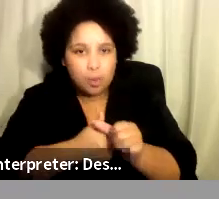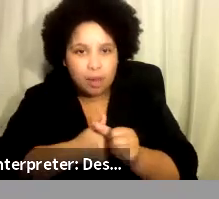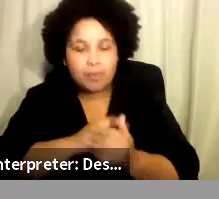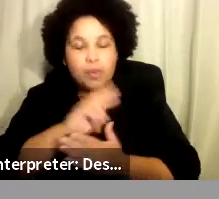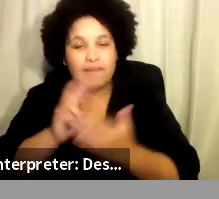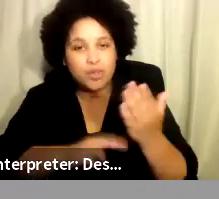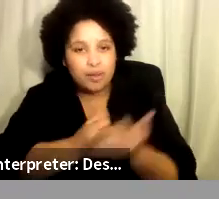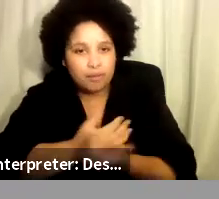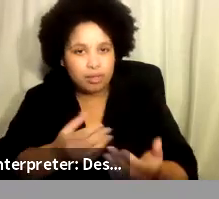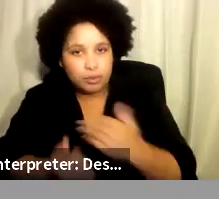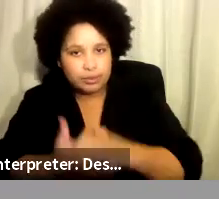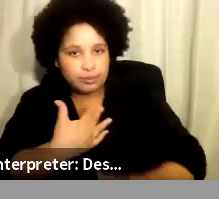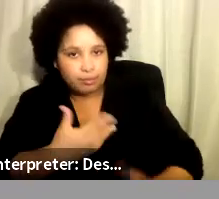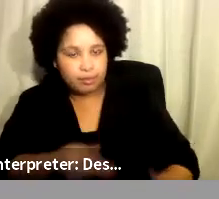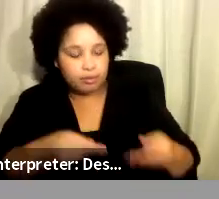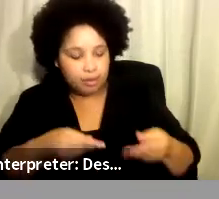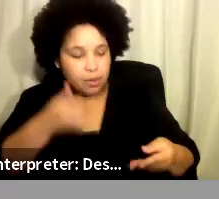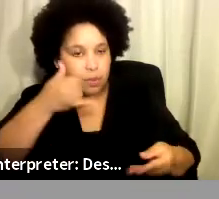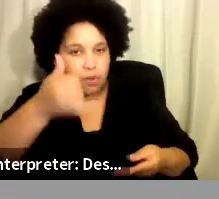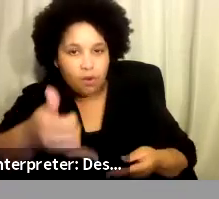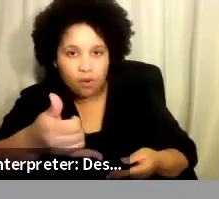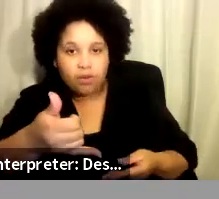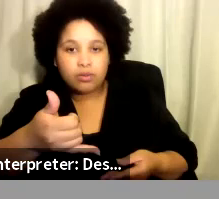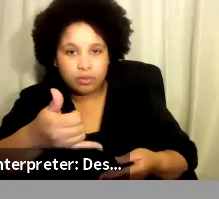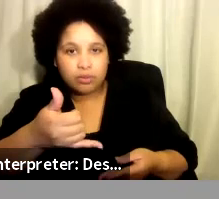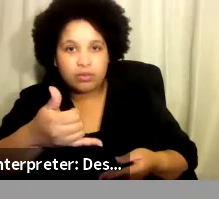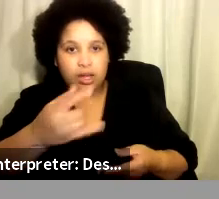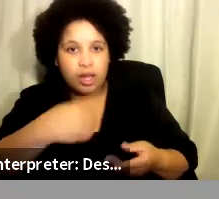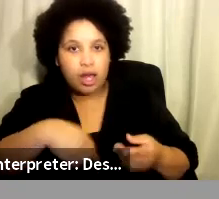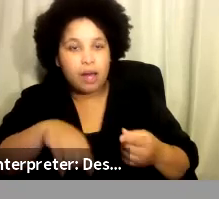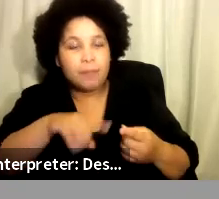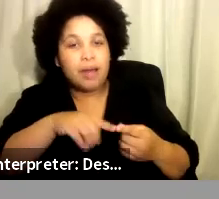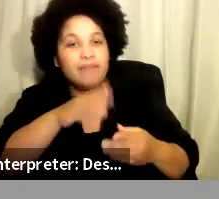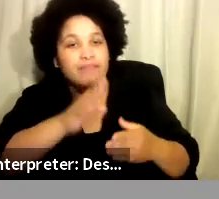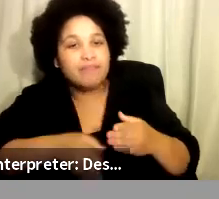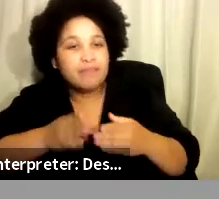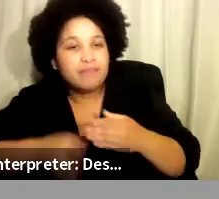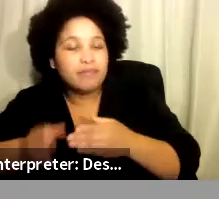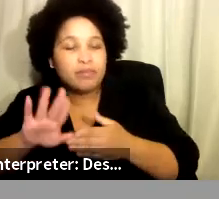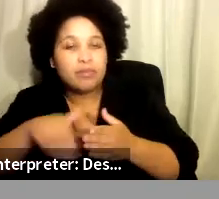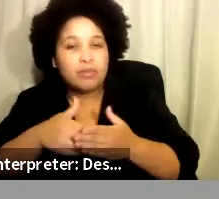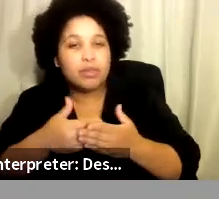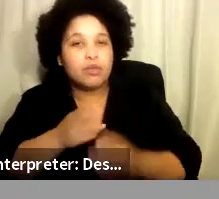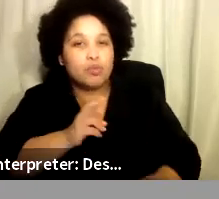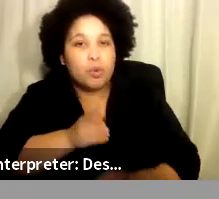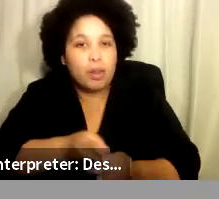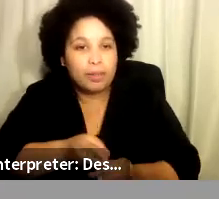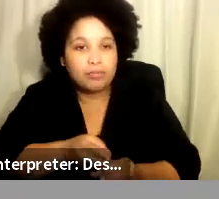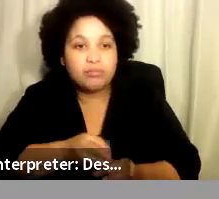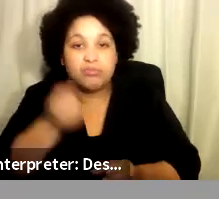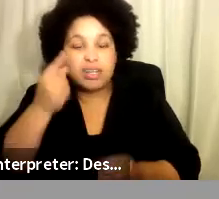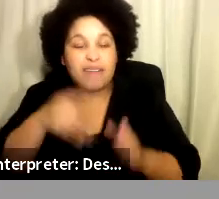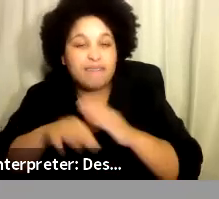documents, follow up with you, and give you a call about finalizing the enrollment. But everything is online through the Twin Rivers webpage.